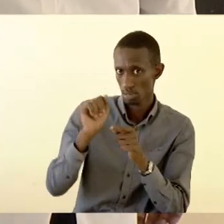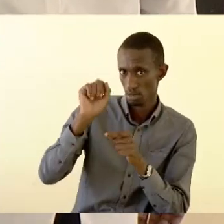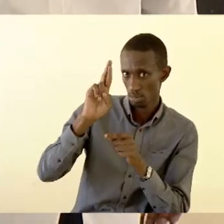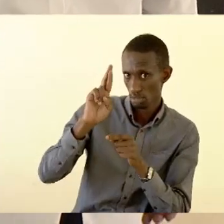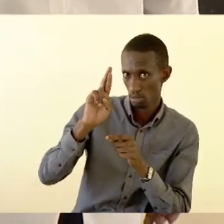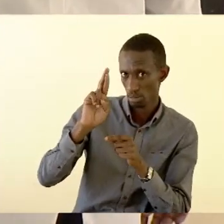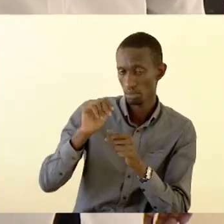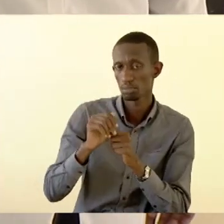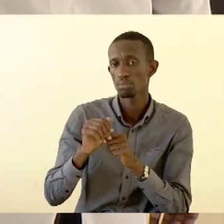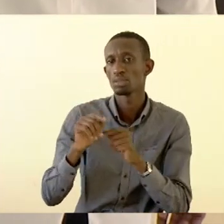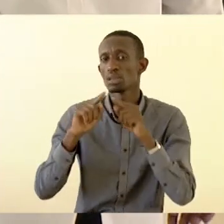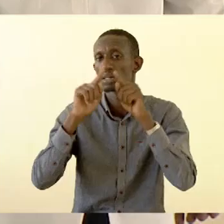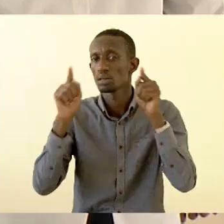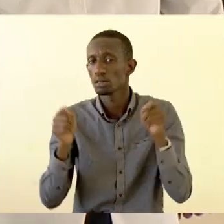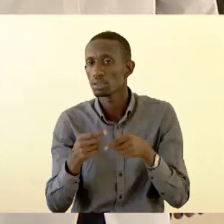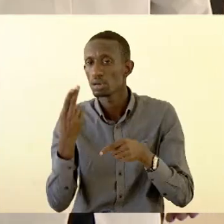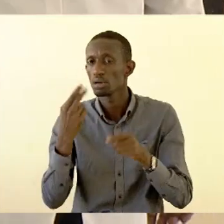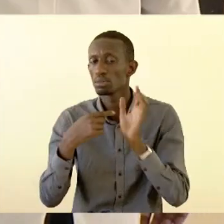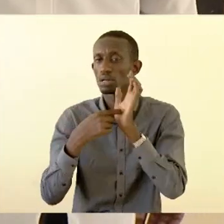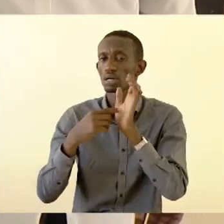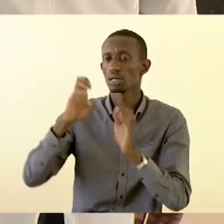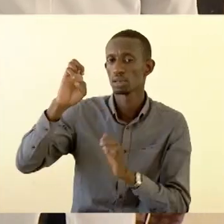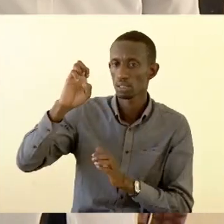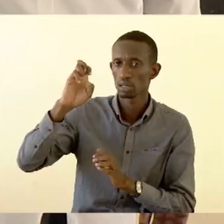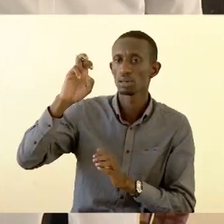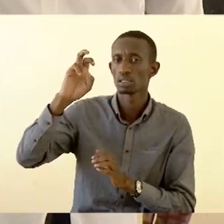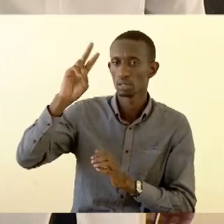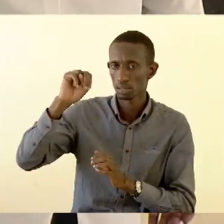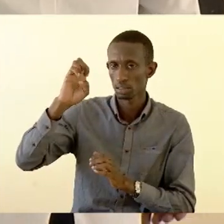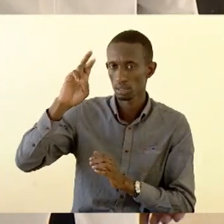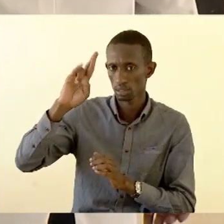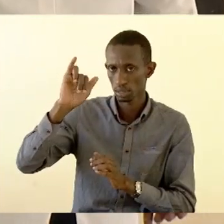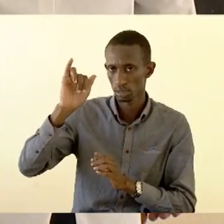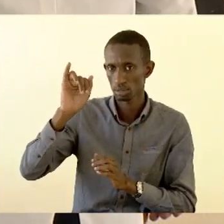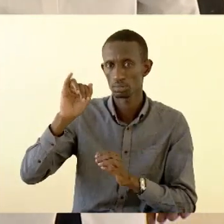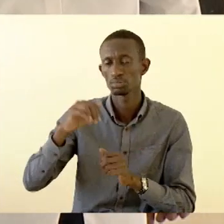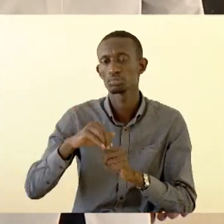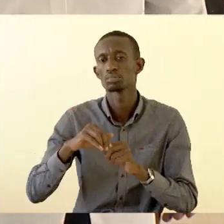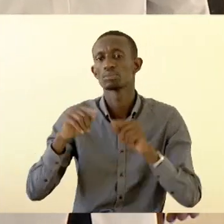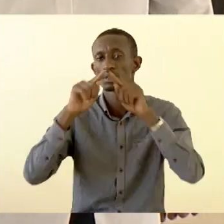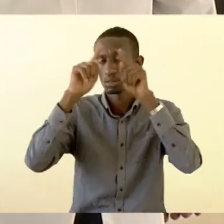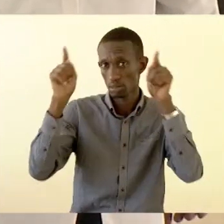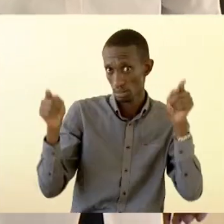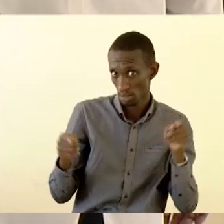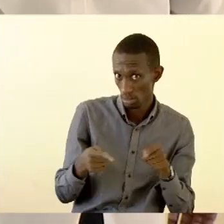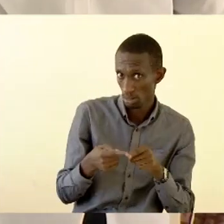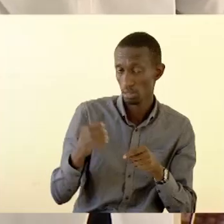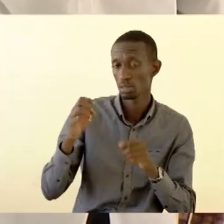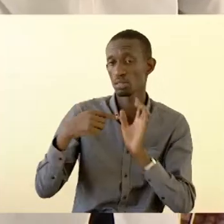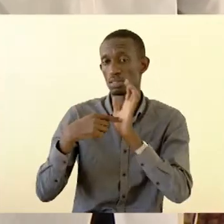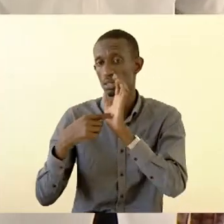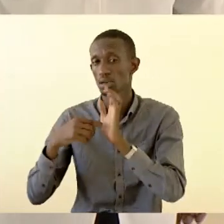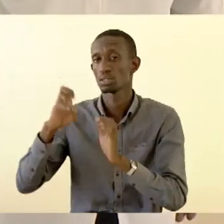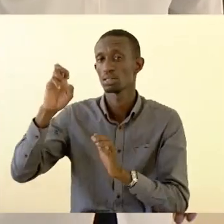the first energy level. And the third represents energy level number 2, which contains